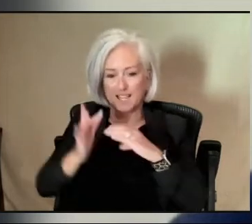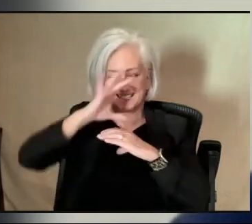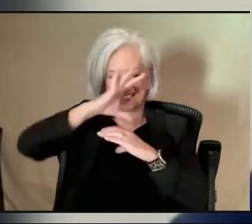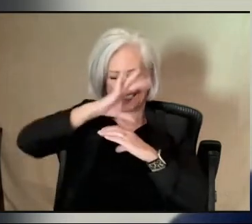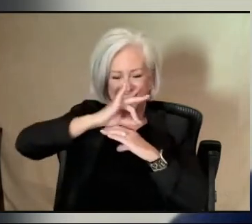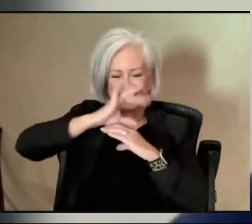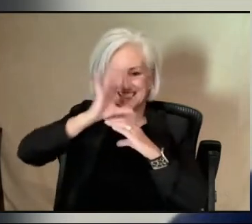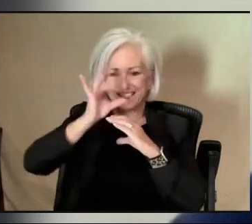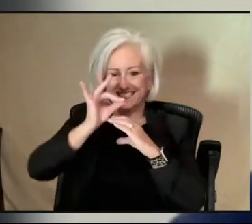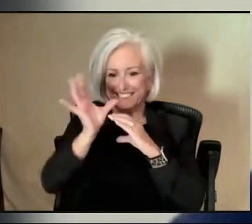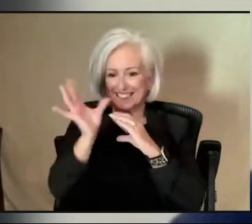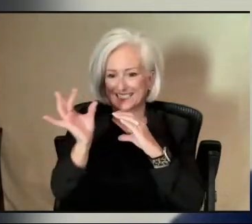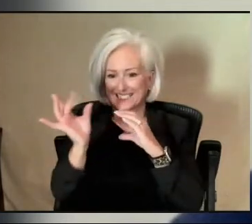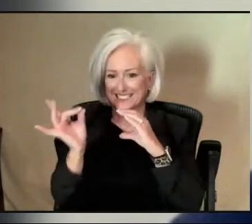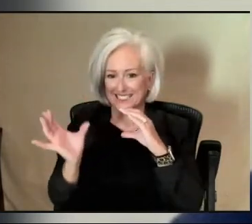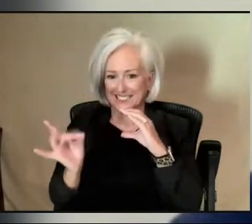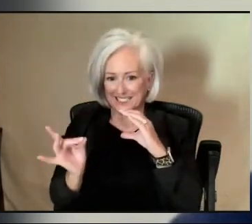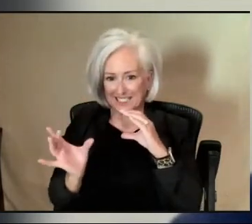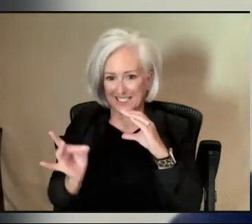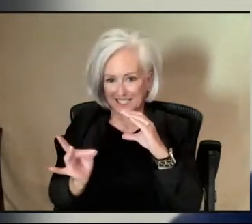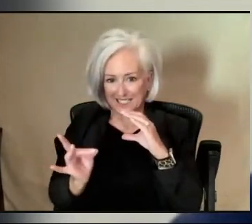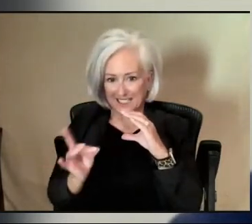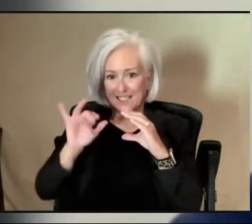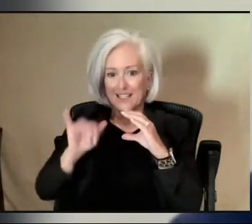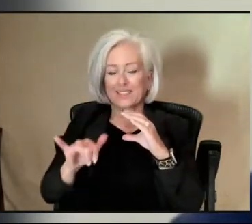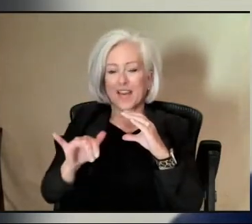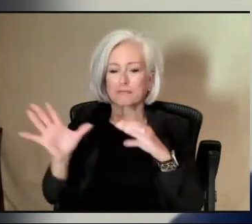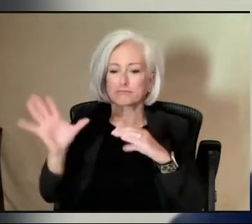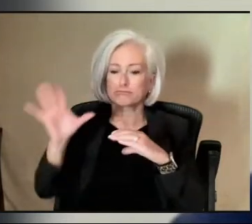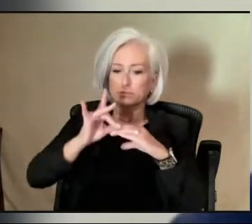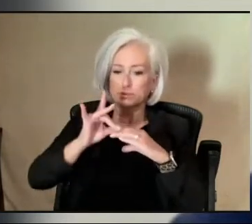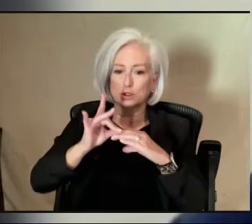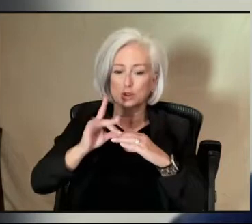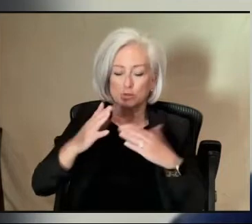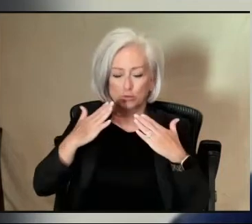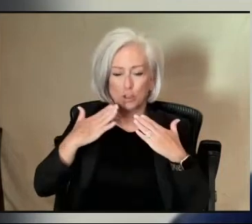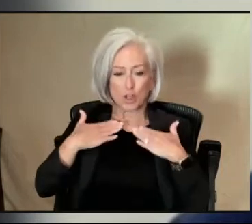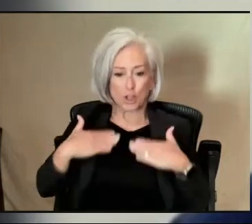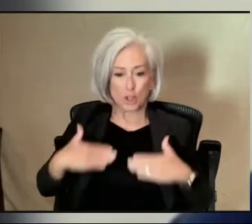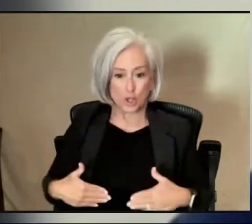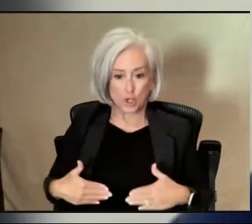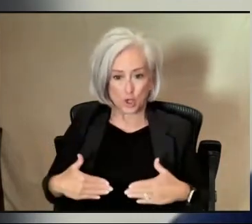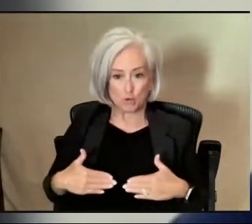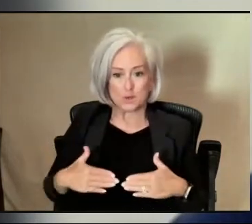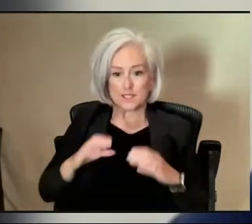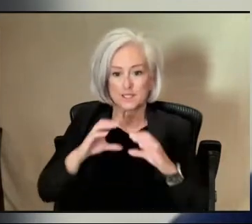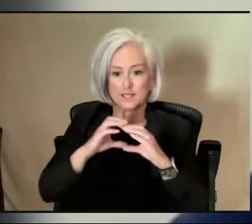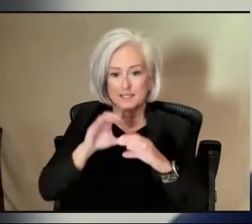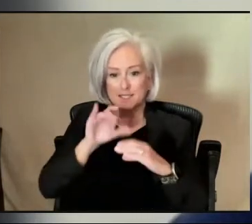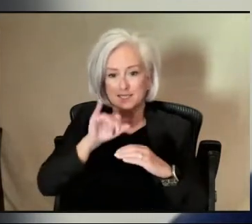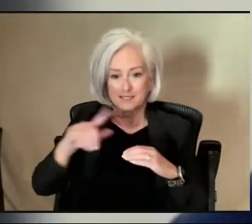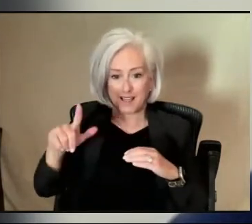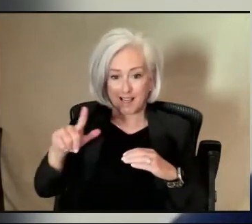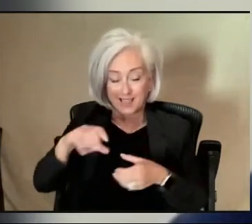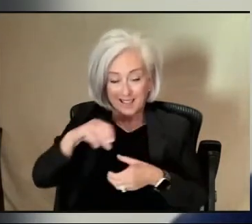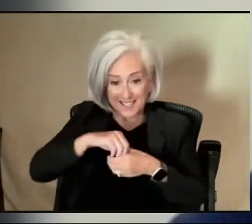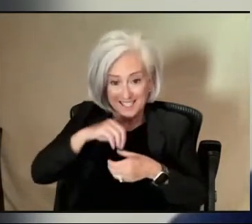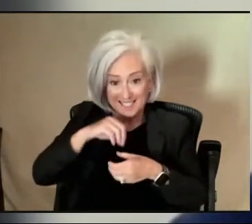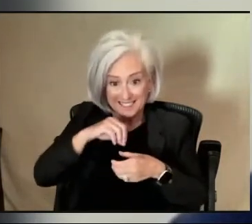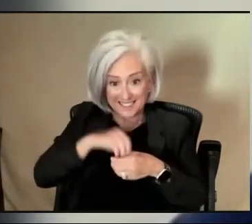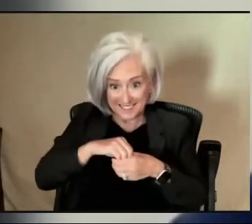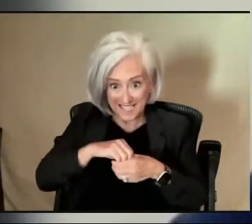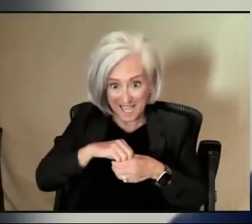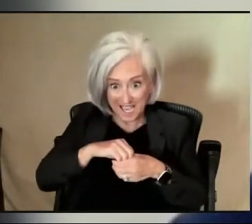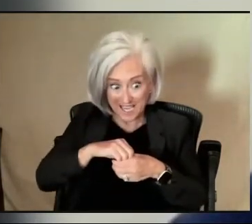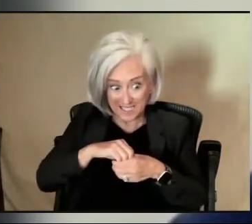stick to the human cell. Inside is the machinery that allows the virus to make thousands of copies of itself once that machinery